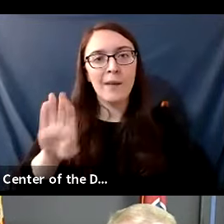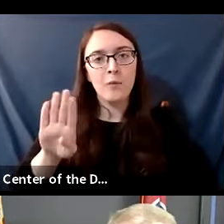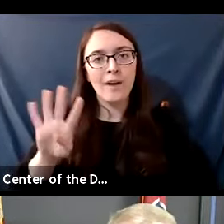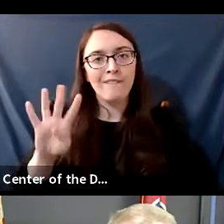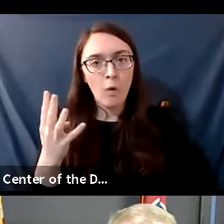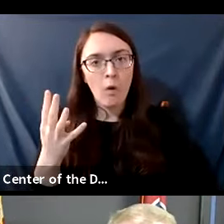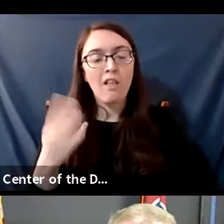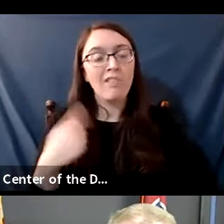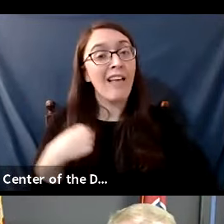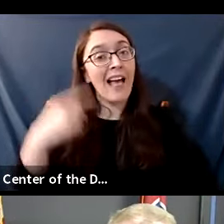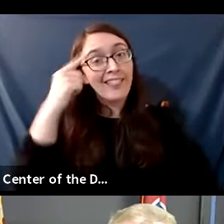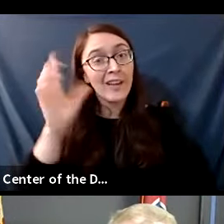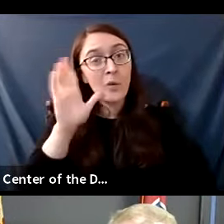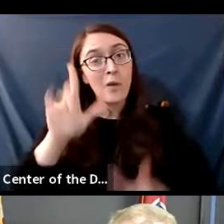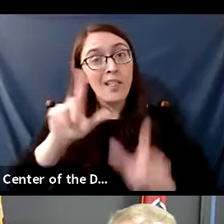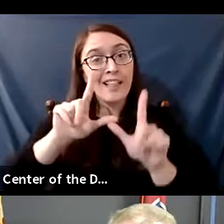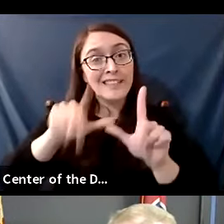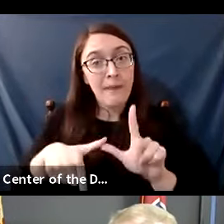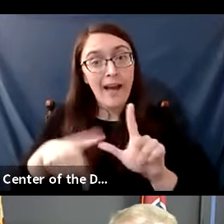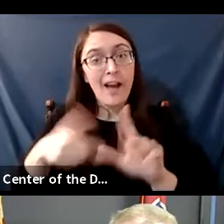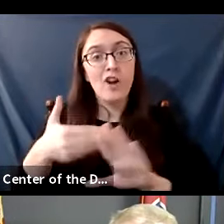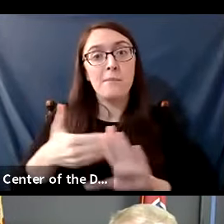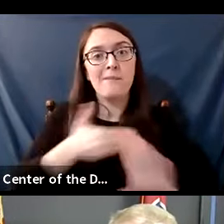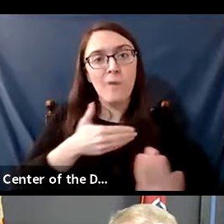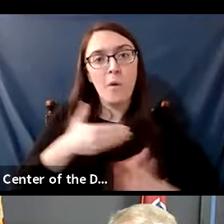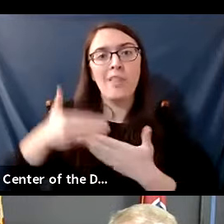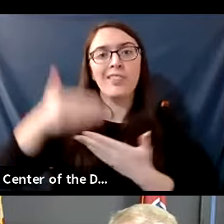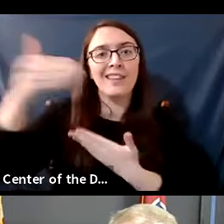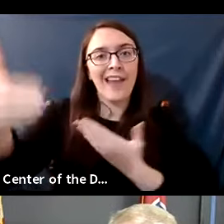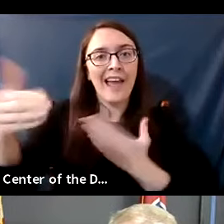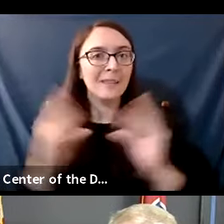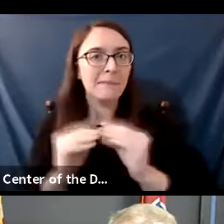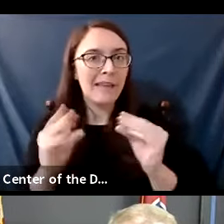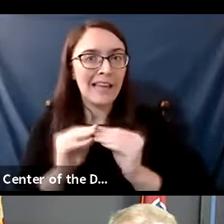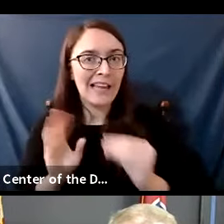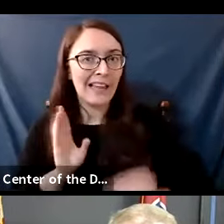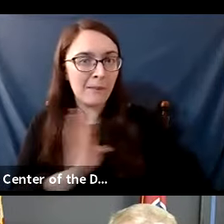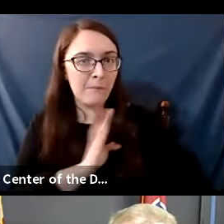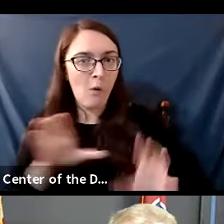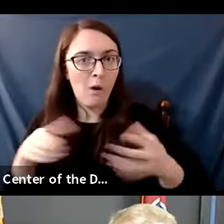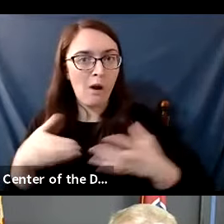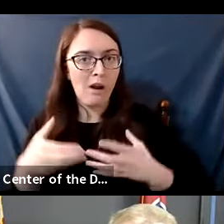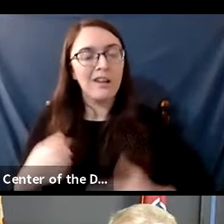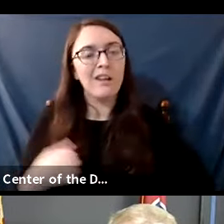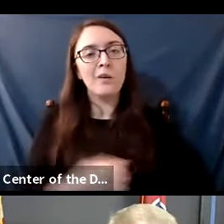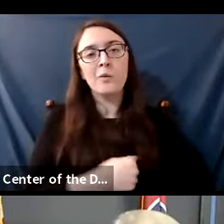will expire before our next meeting. So we would need to,